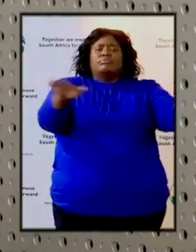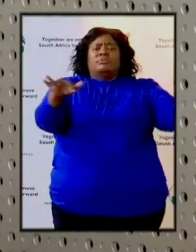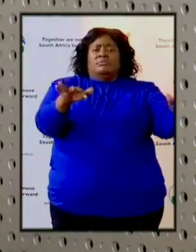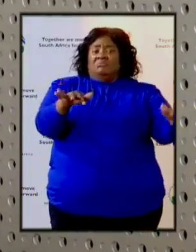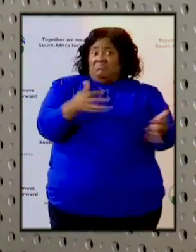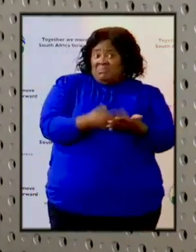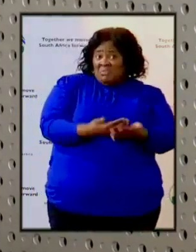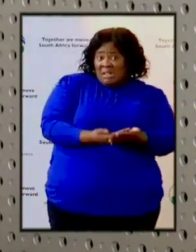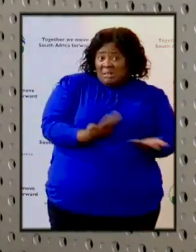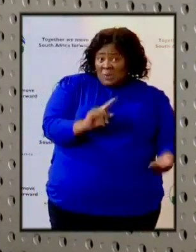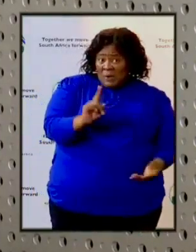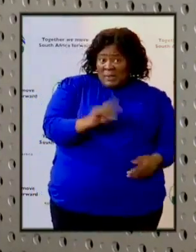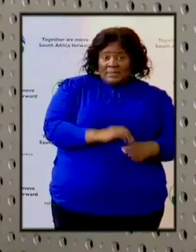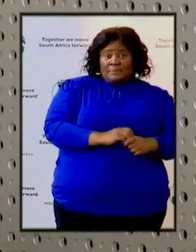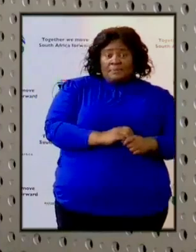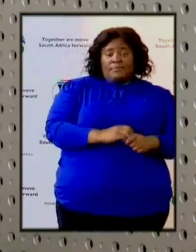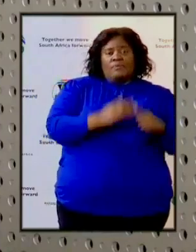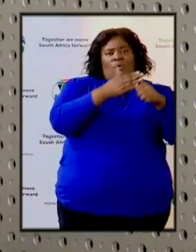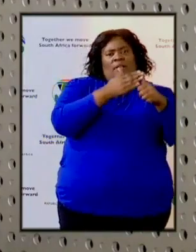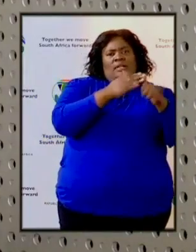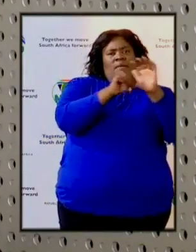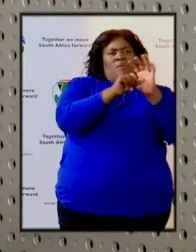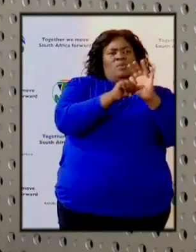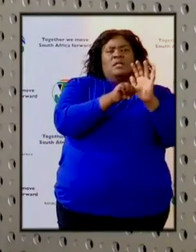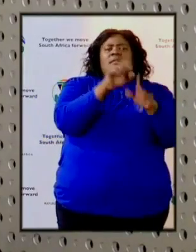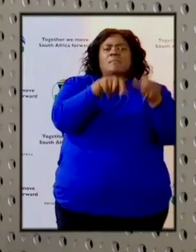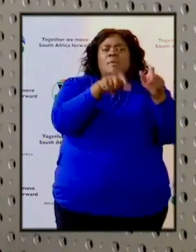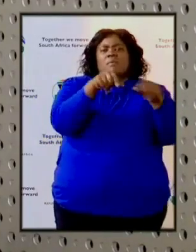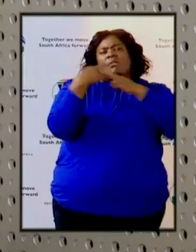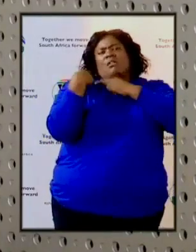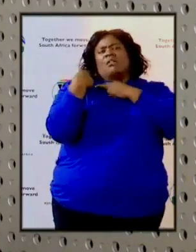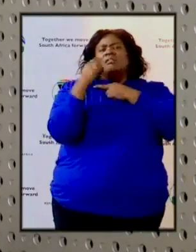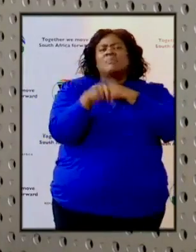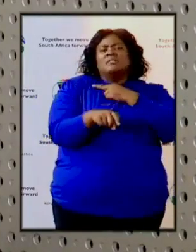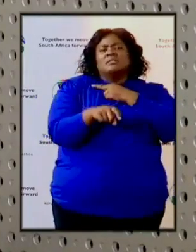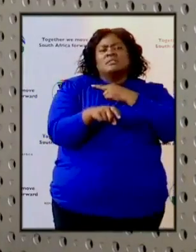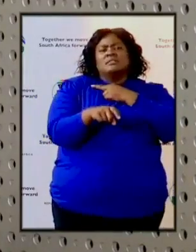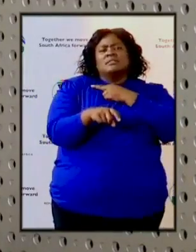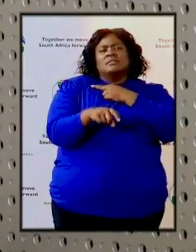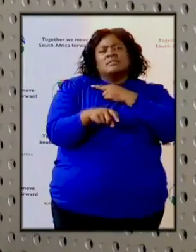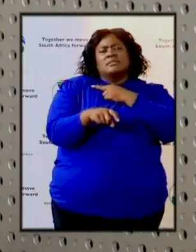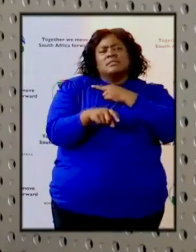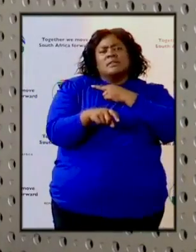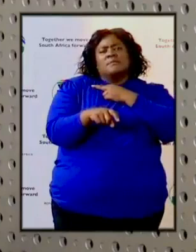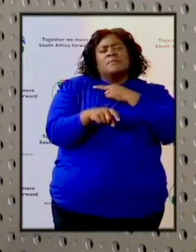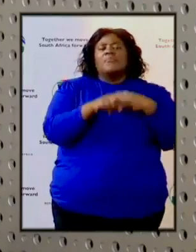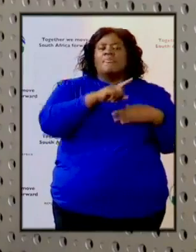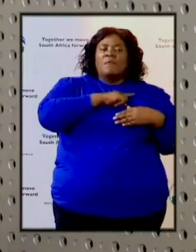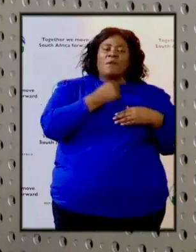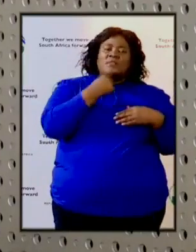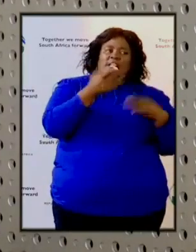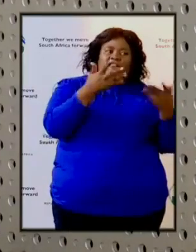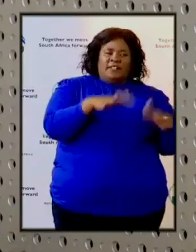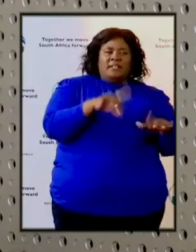One, it's important for people to take responsibility. As it was said, they must